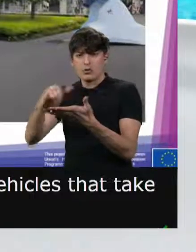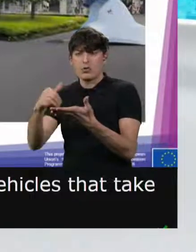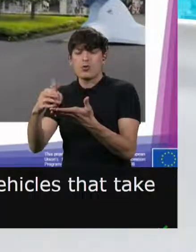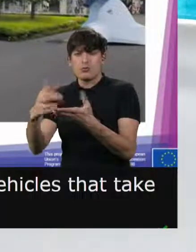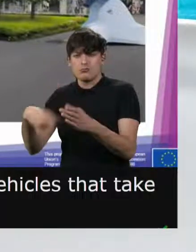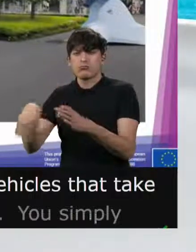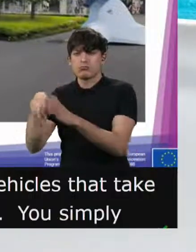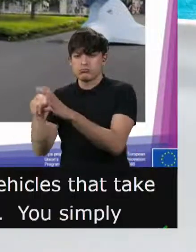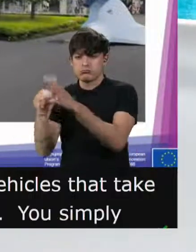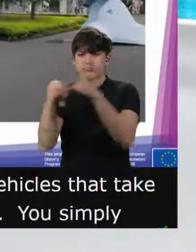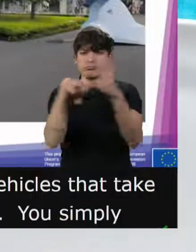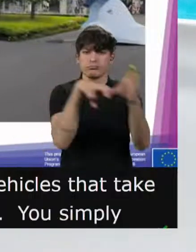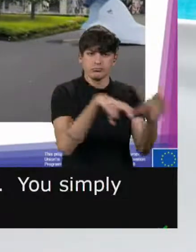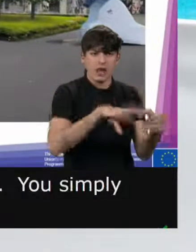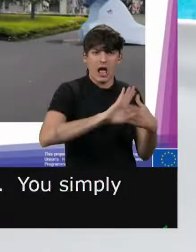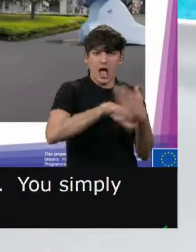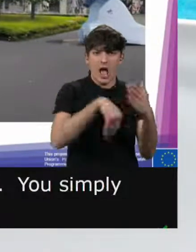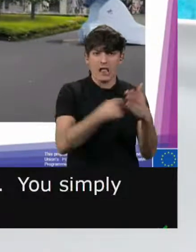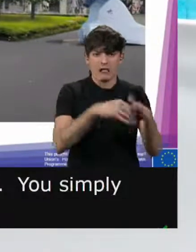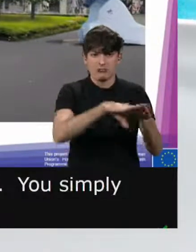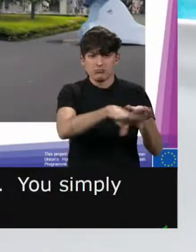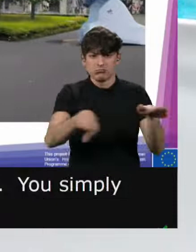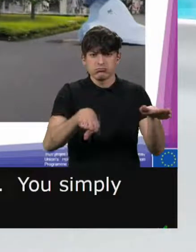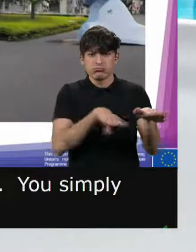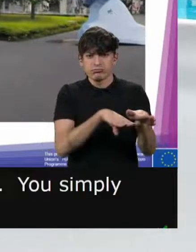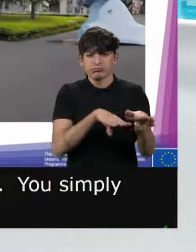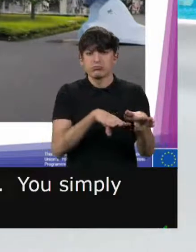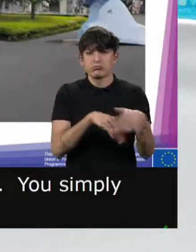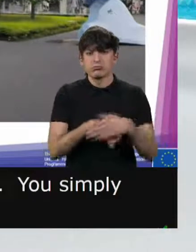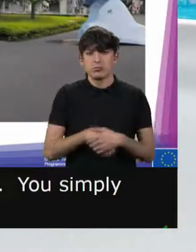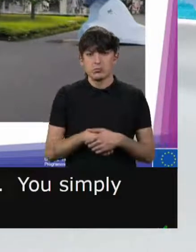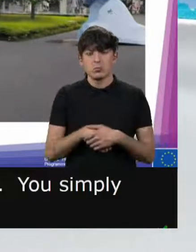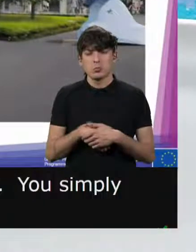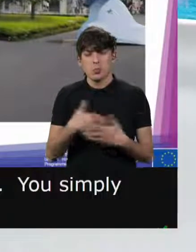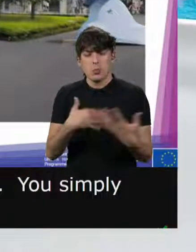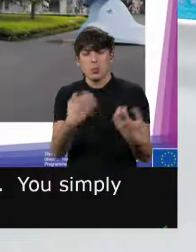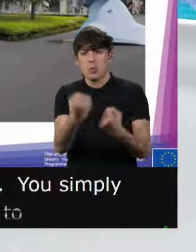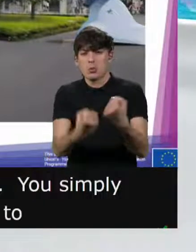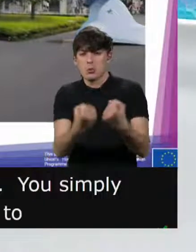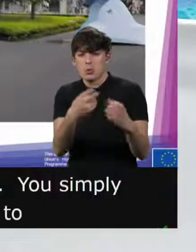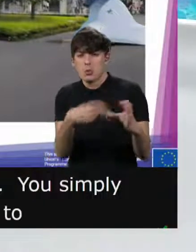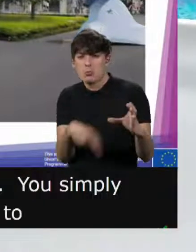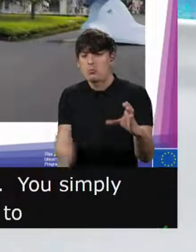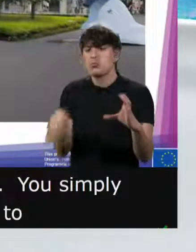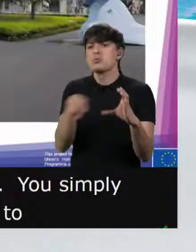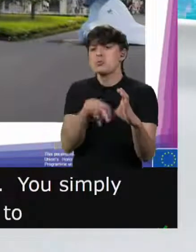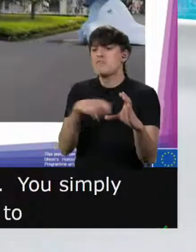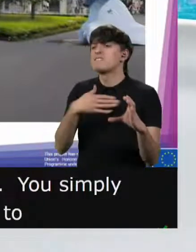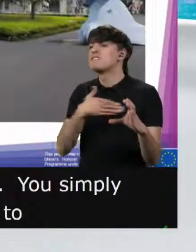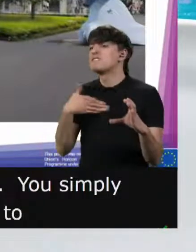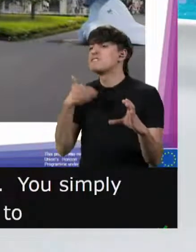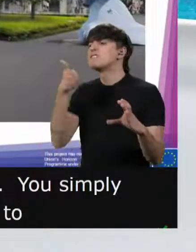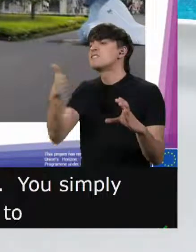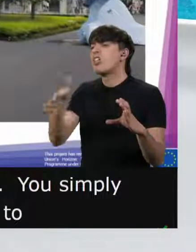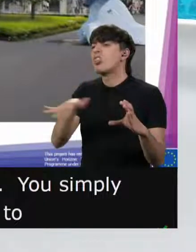you get in, you just tell it where you want to go, and following a fairly